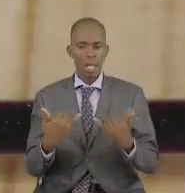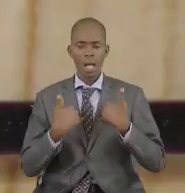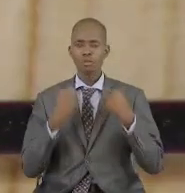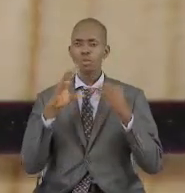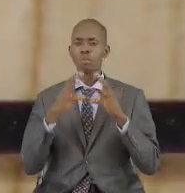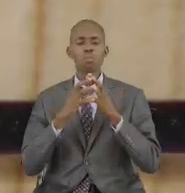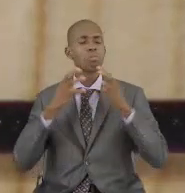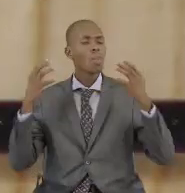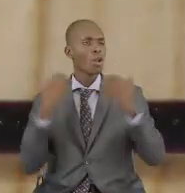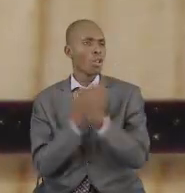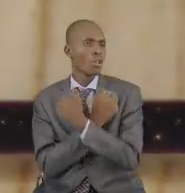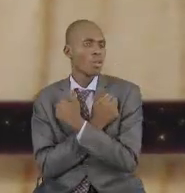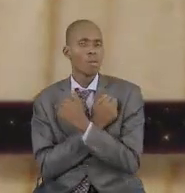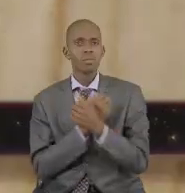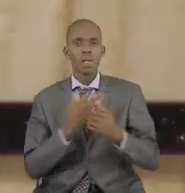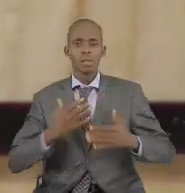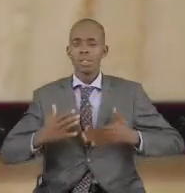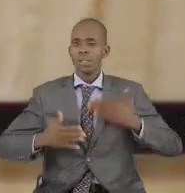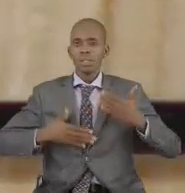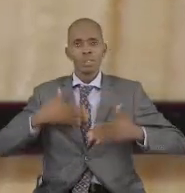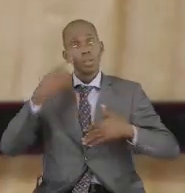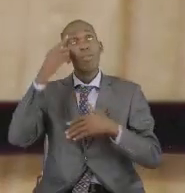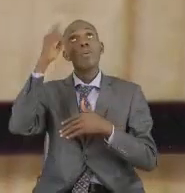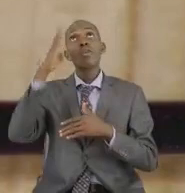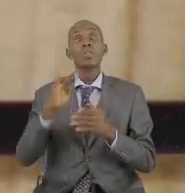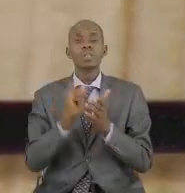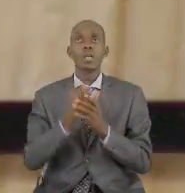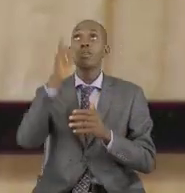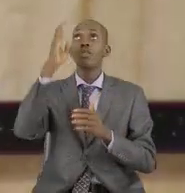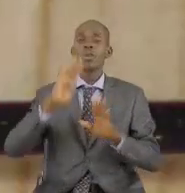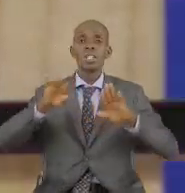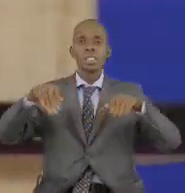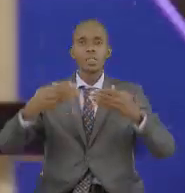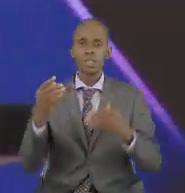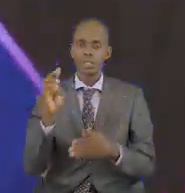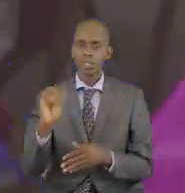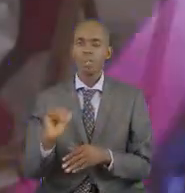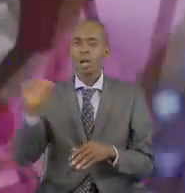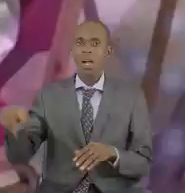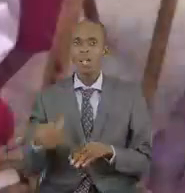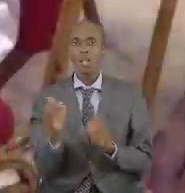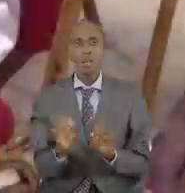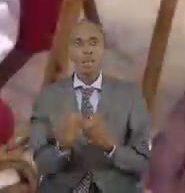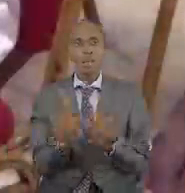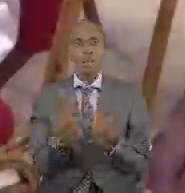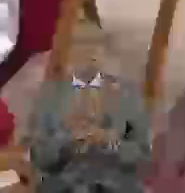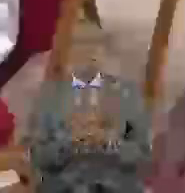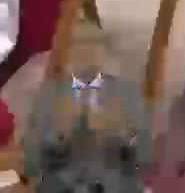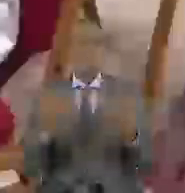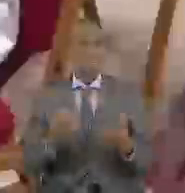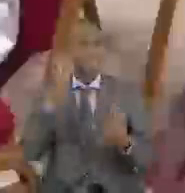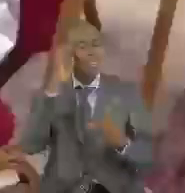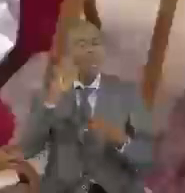much excitement that God had given him another chance. And then he so lived